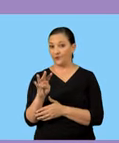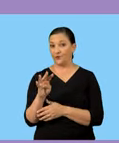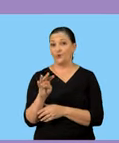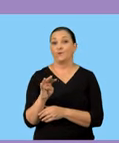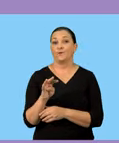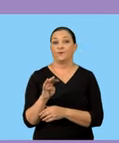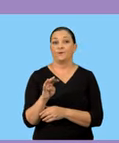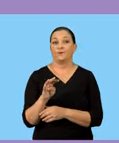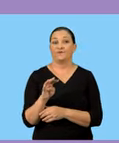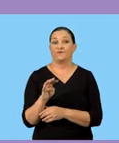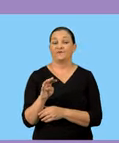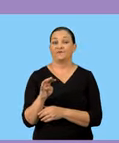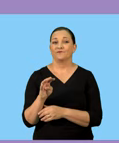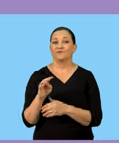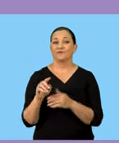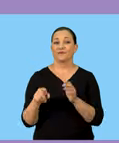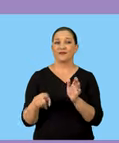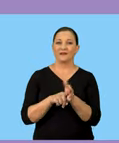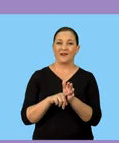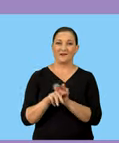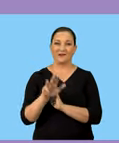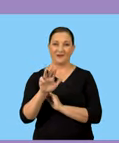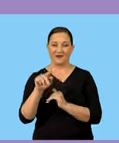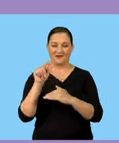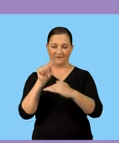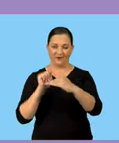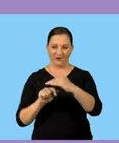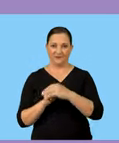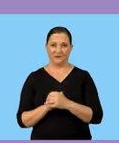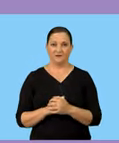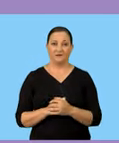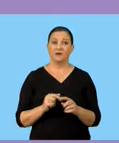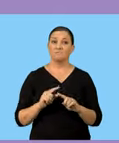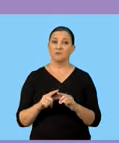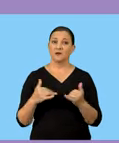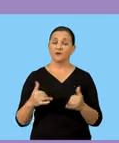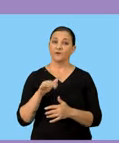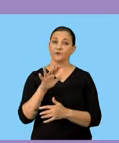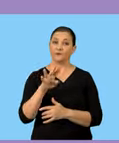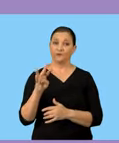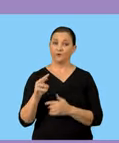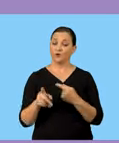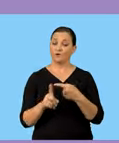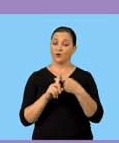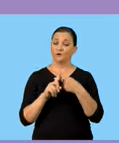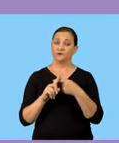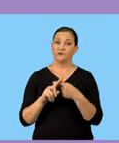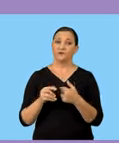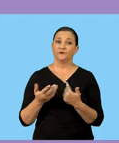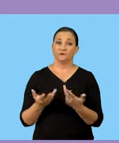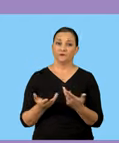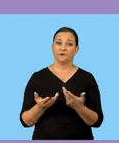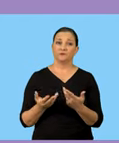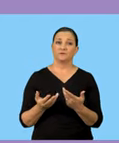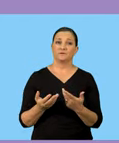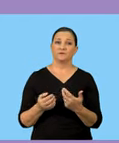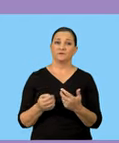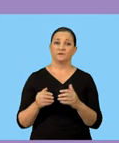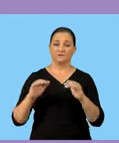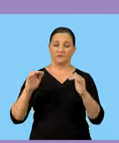divide 54, and we are going to divide it by a negative 9. So the 54 is positive and the 9